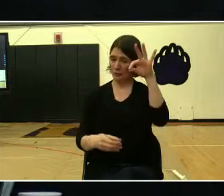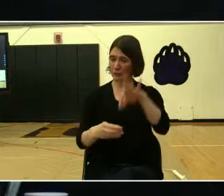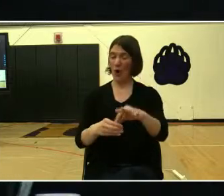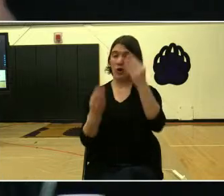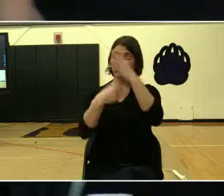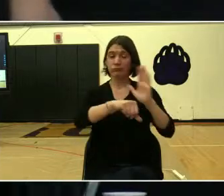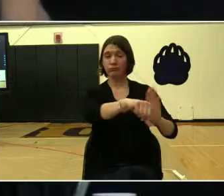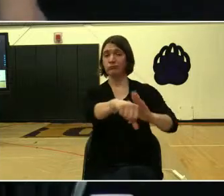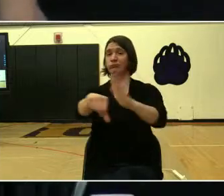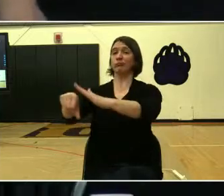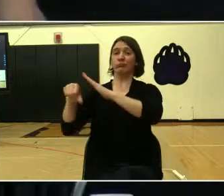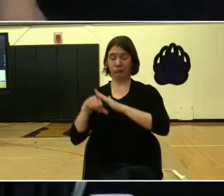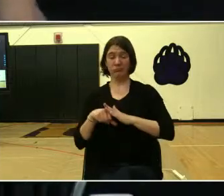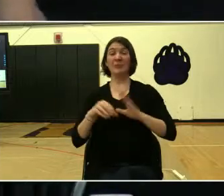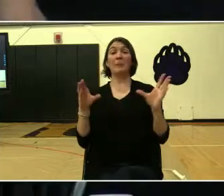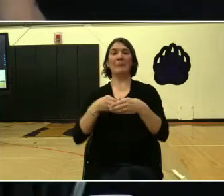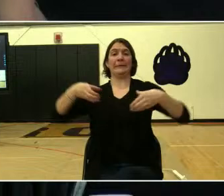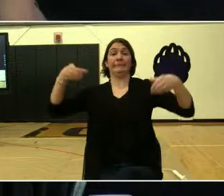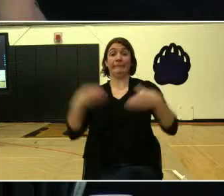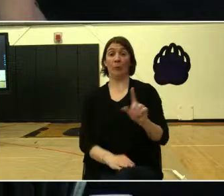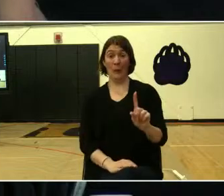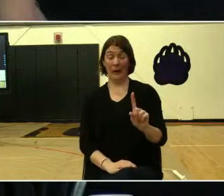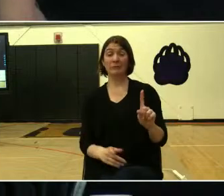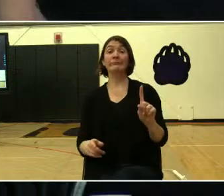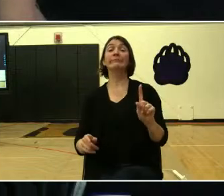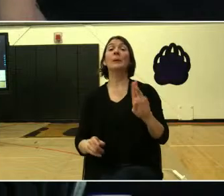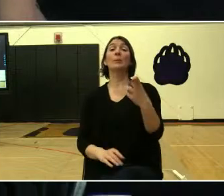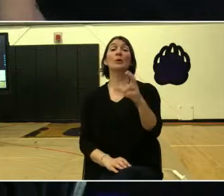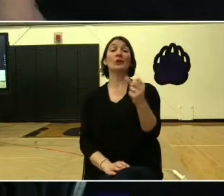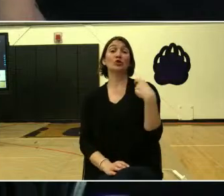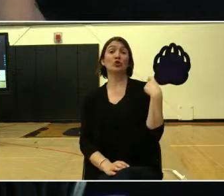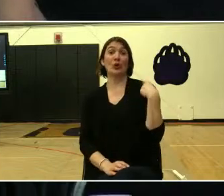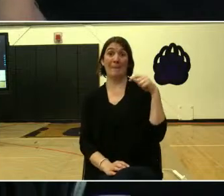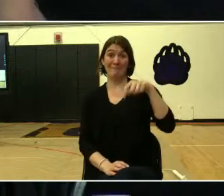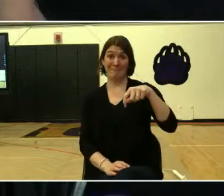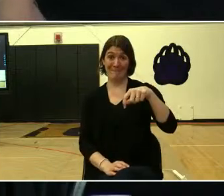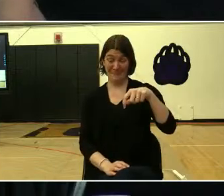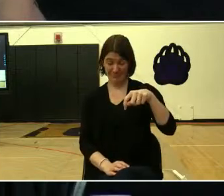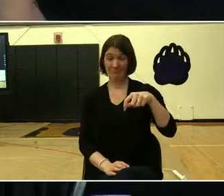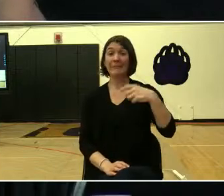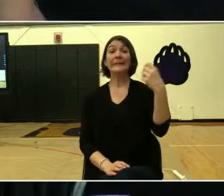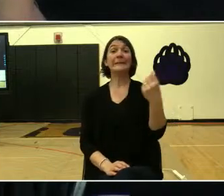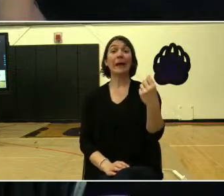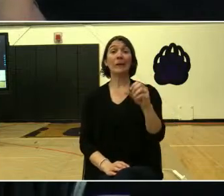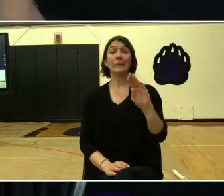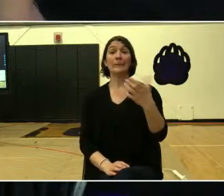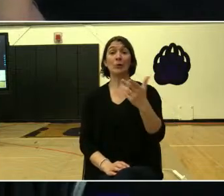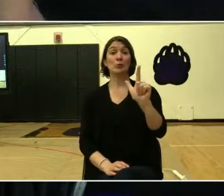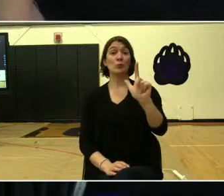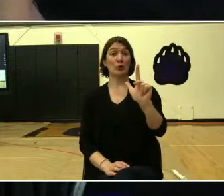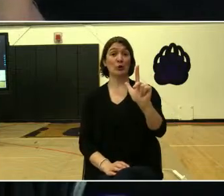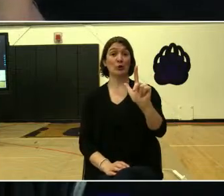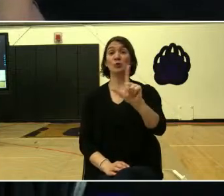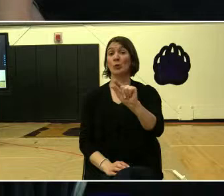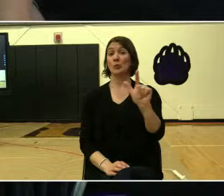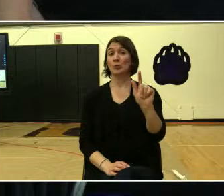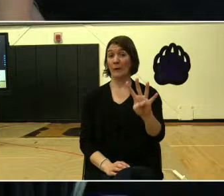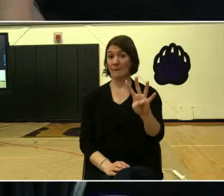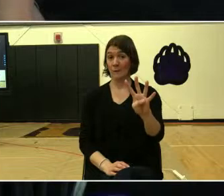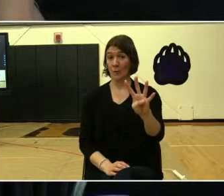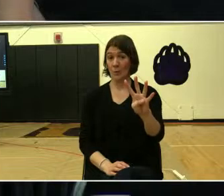notified and warned to meet in the gymnasium of the Brattleboro Union High School on Saturday March 23rd